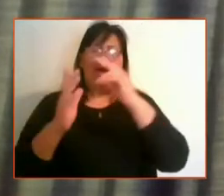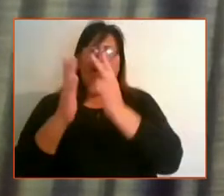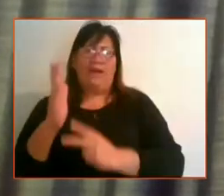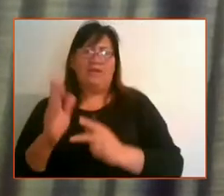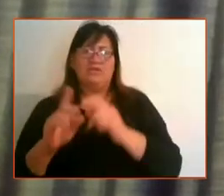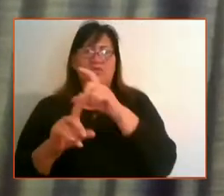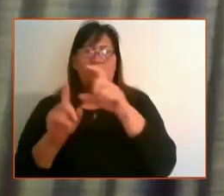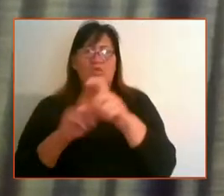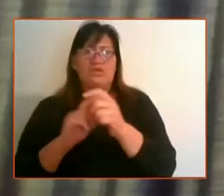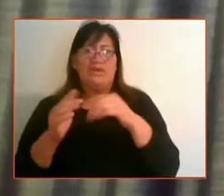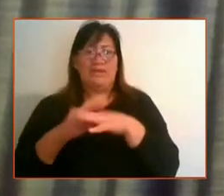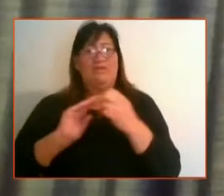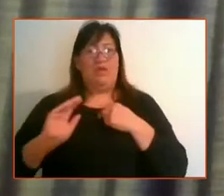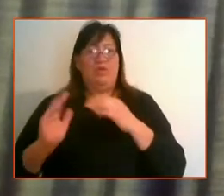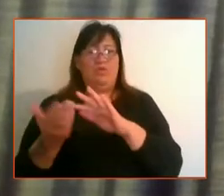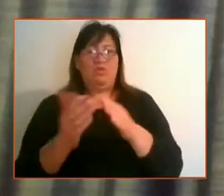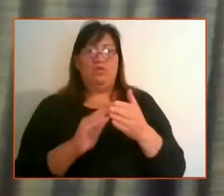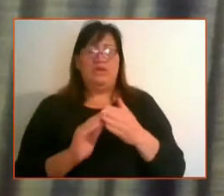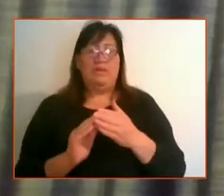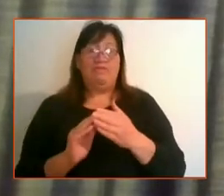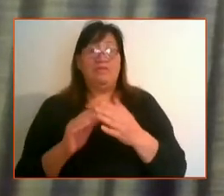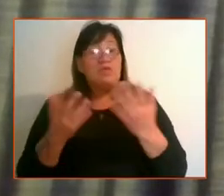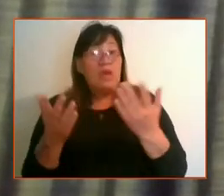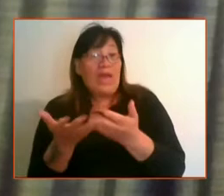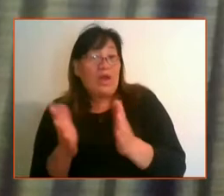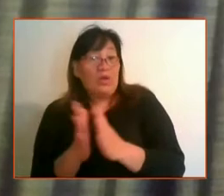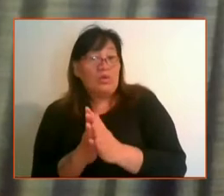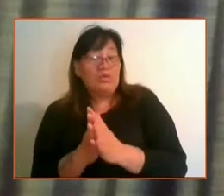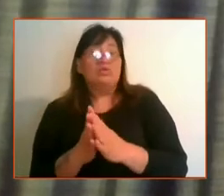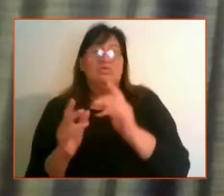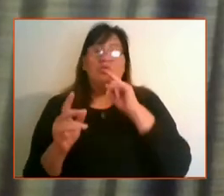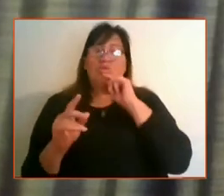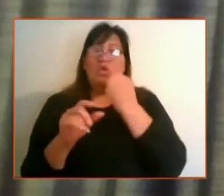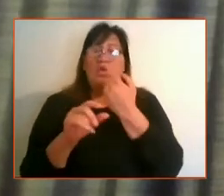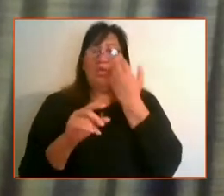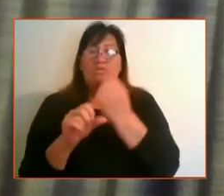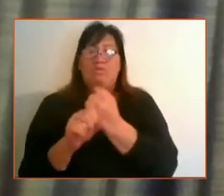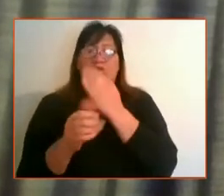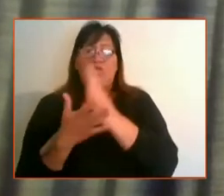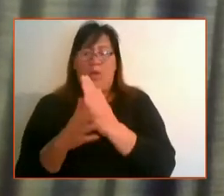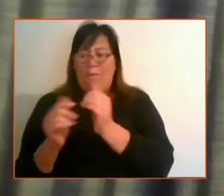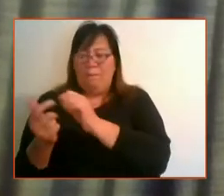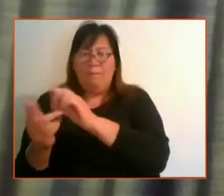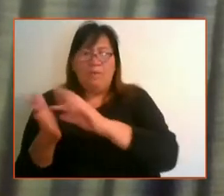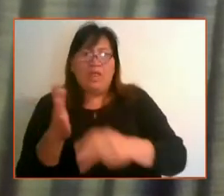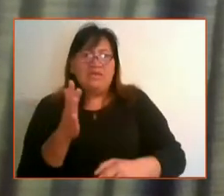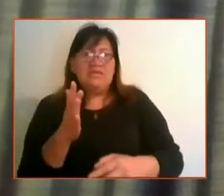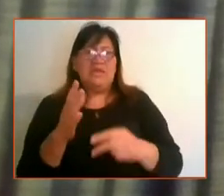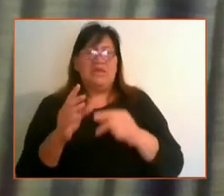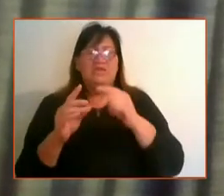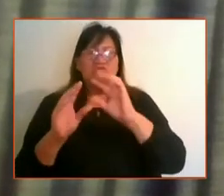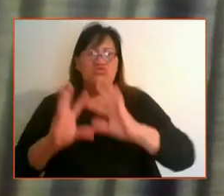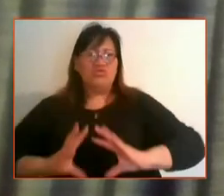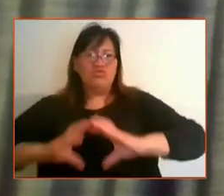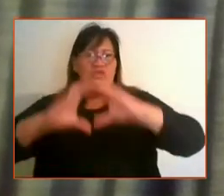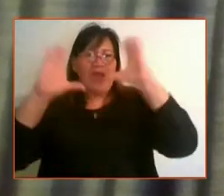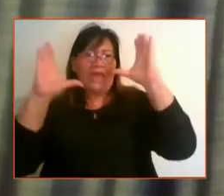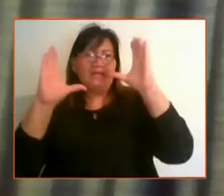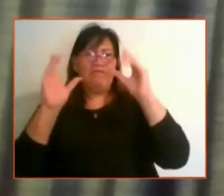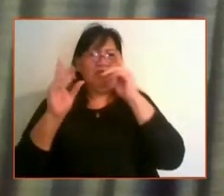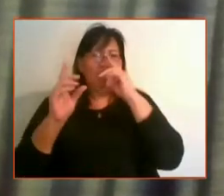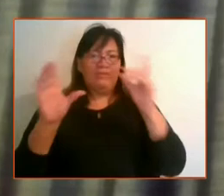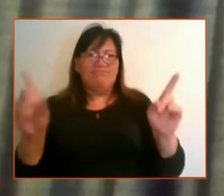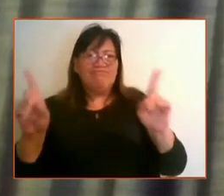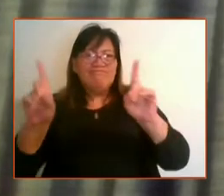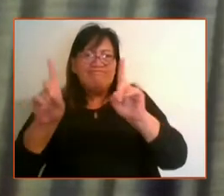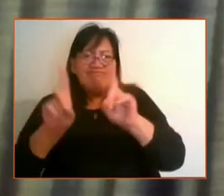communities. In part, we do this by taking the opportunity to bring policymakers and the creative community closer together to better